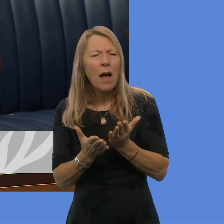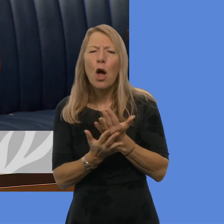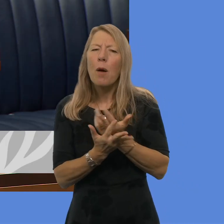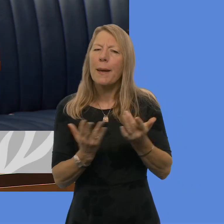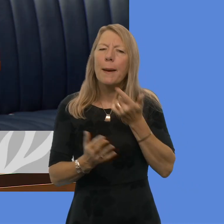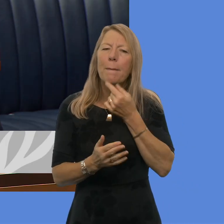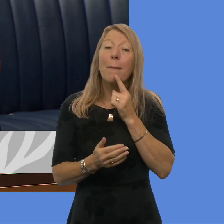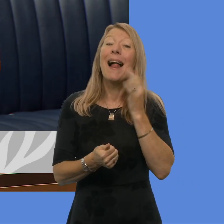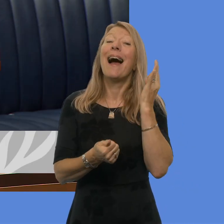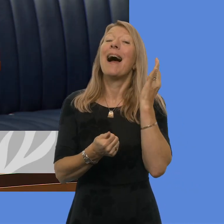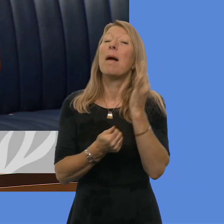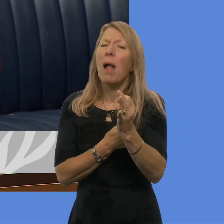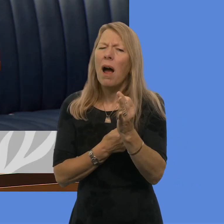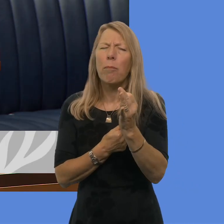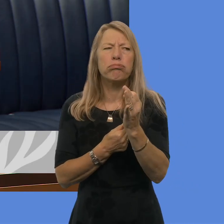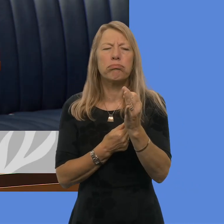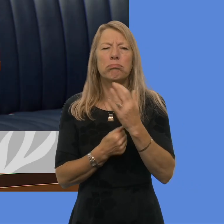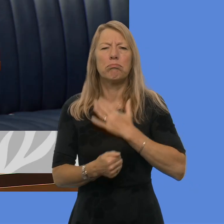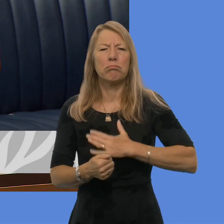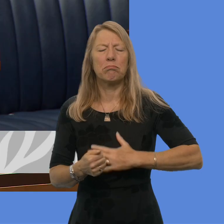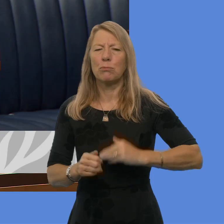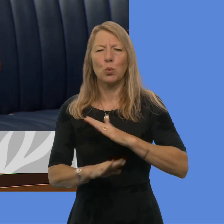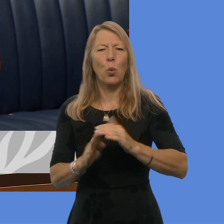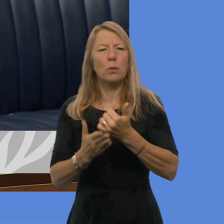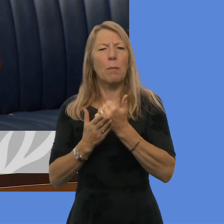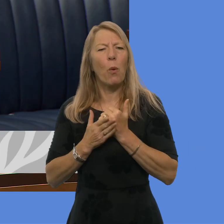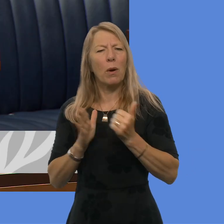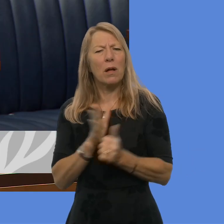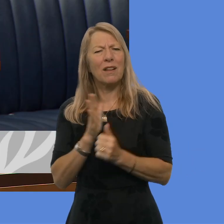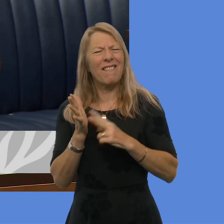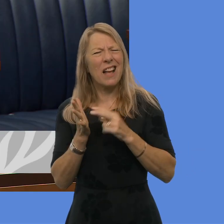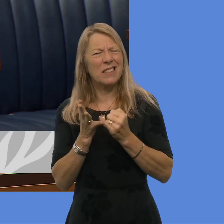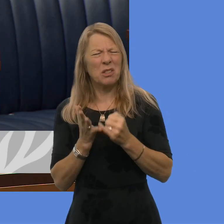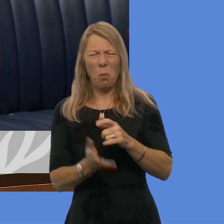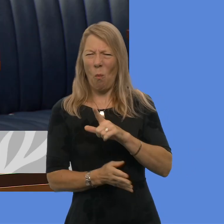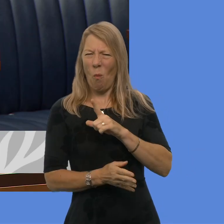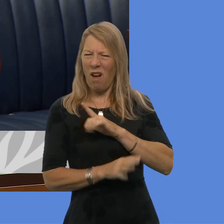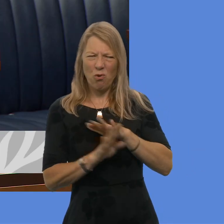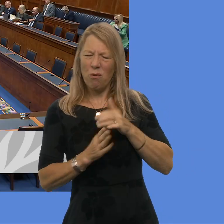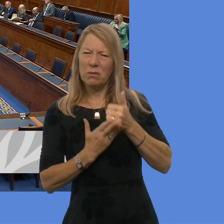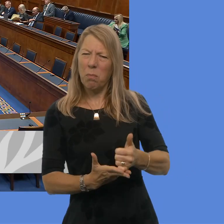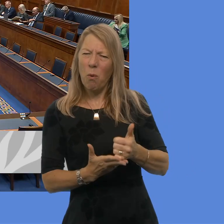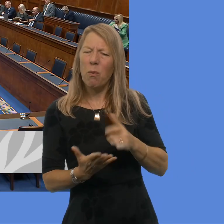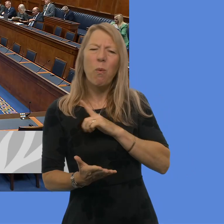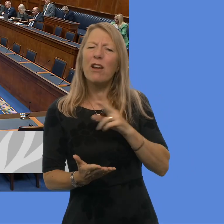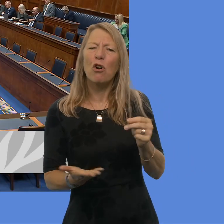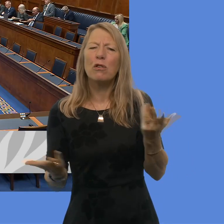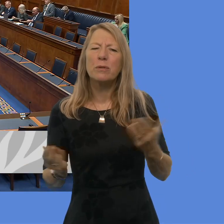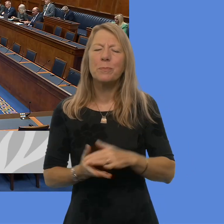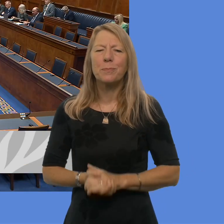but weren't successful in receiving support under VSS, and for what reason they weren't successful in receiving support? First